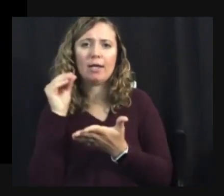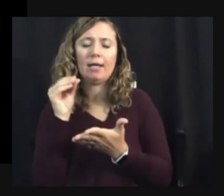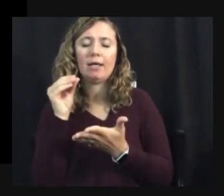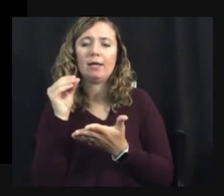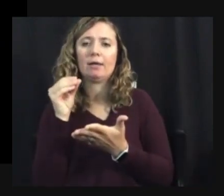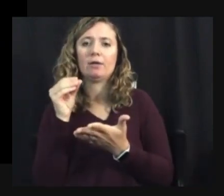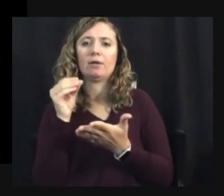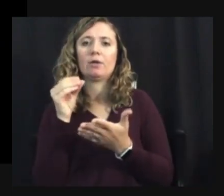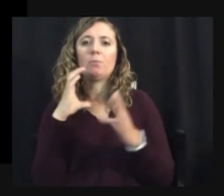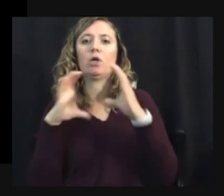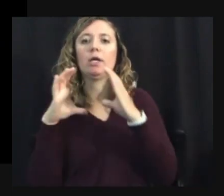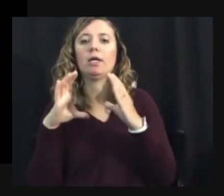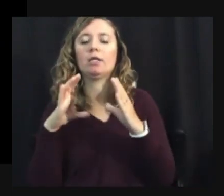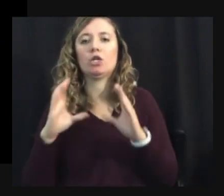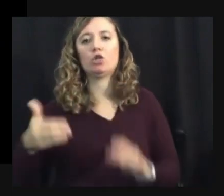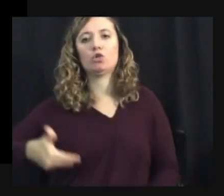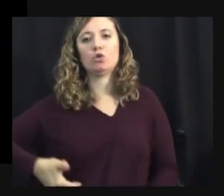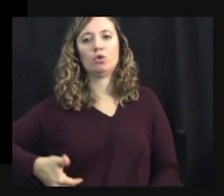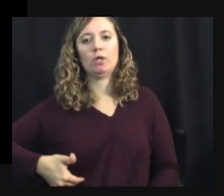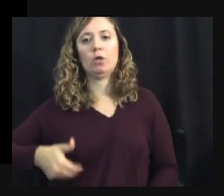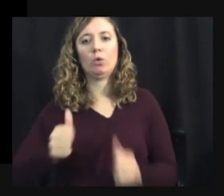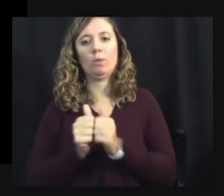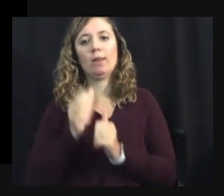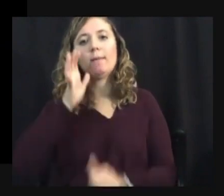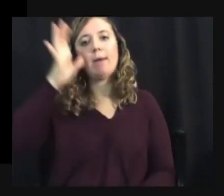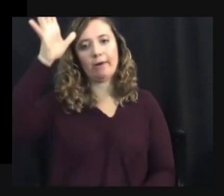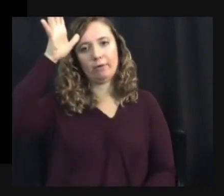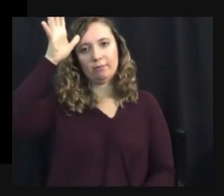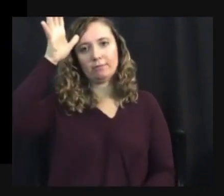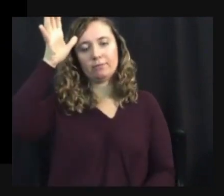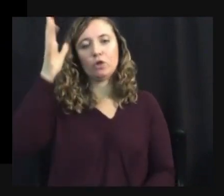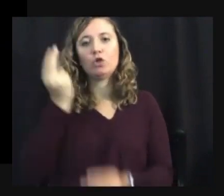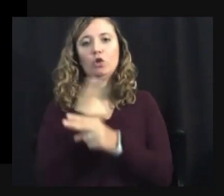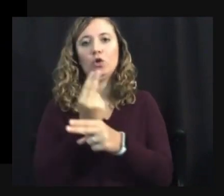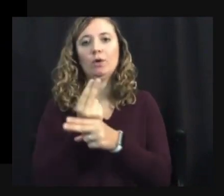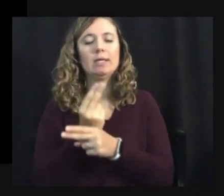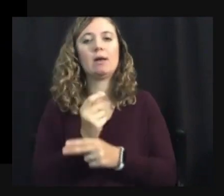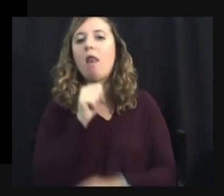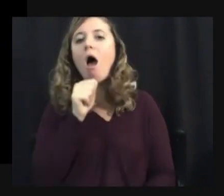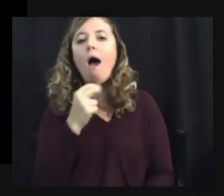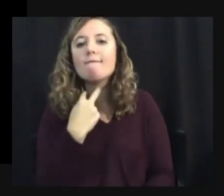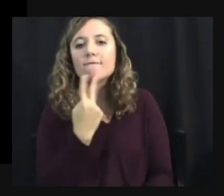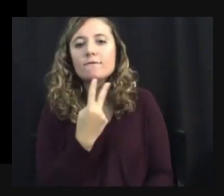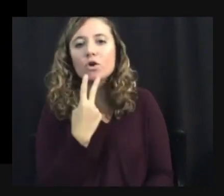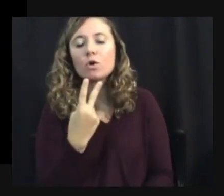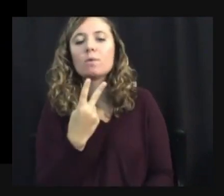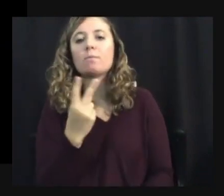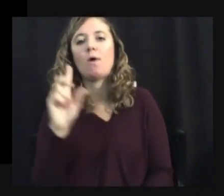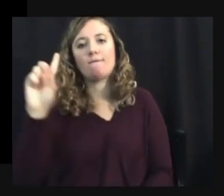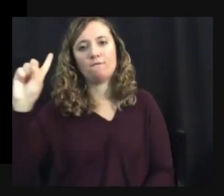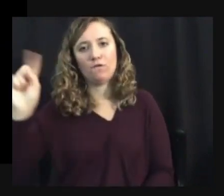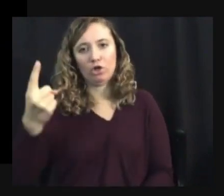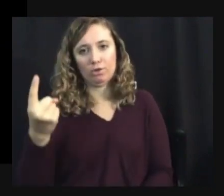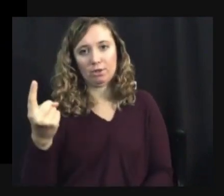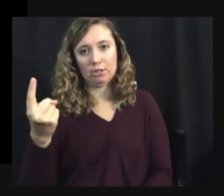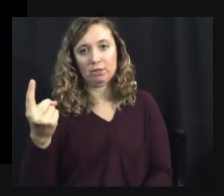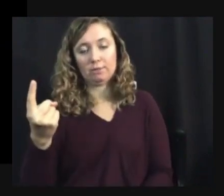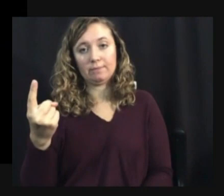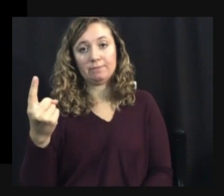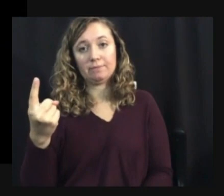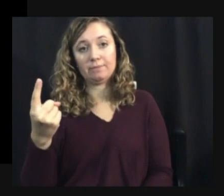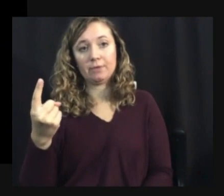intuitively with their parents using the nonverbal communication channels first. So this